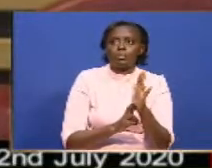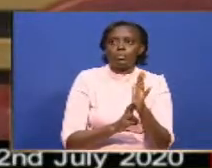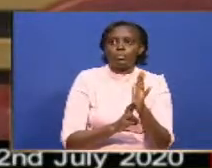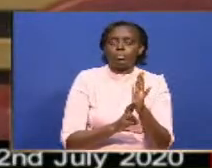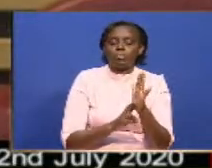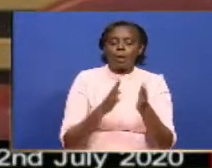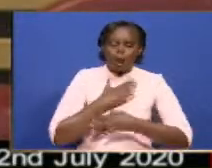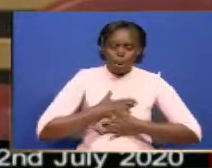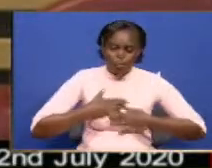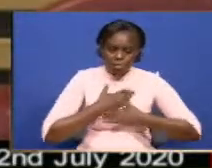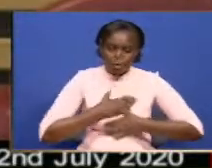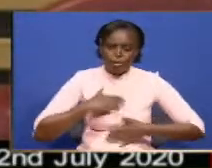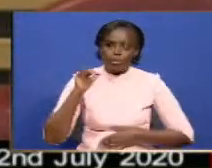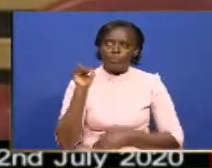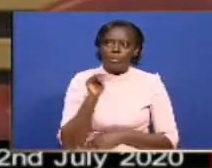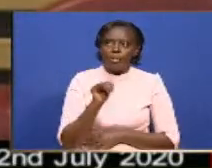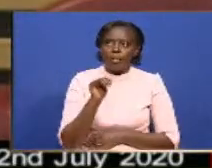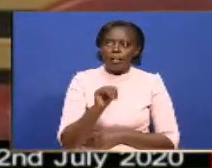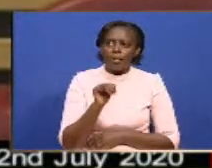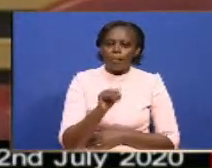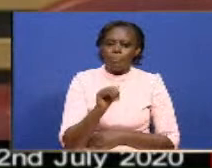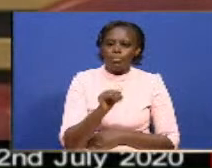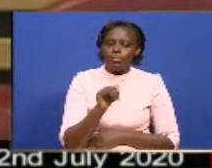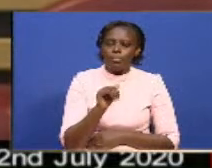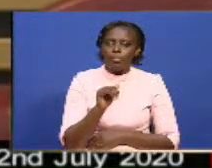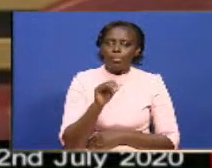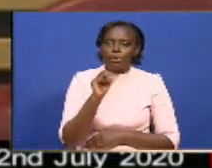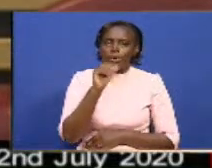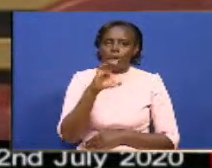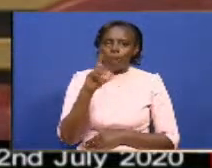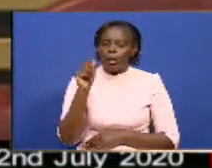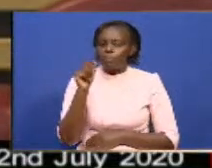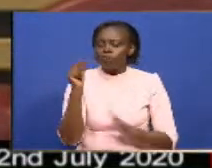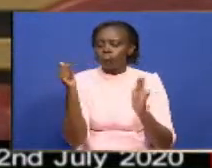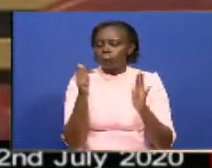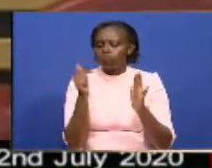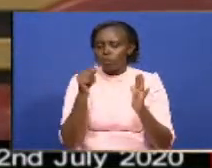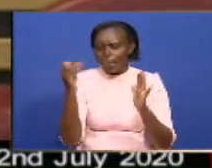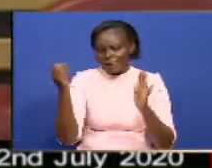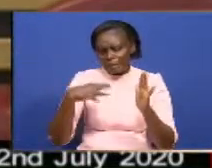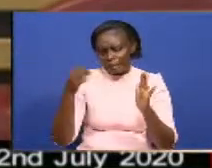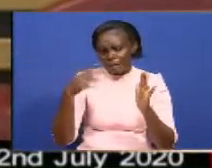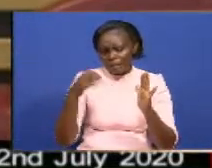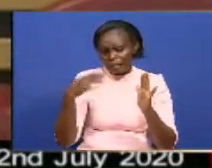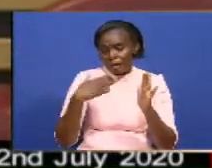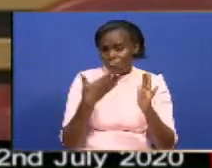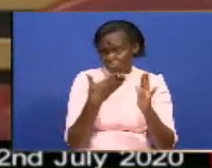really appreciate that this act has clearly